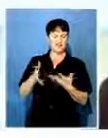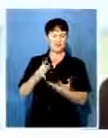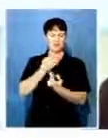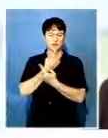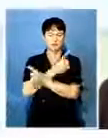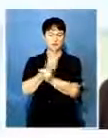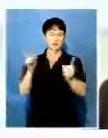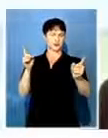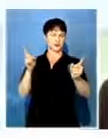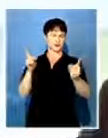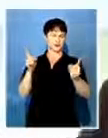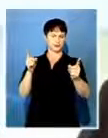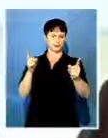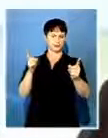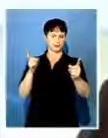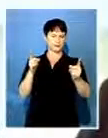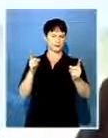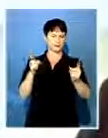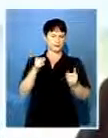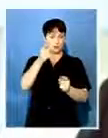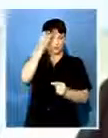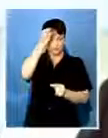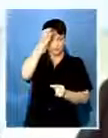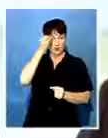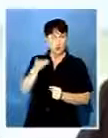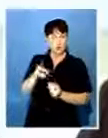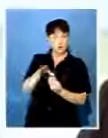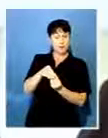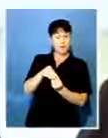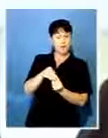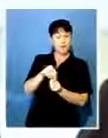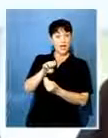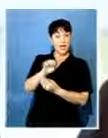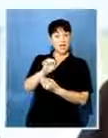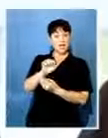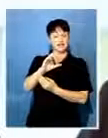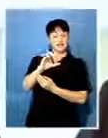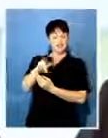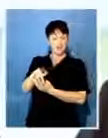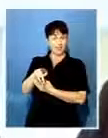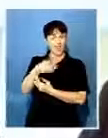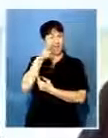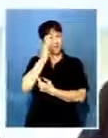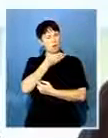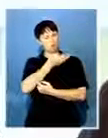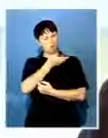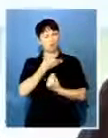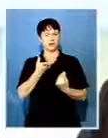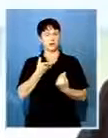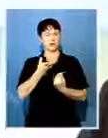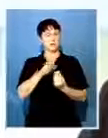the issue of Zuma. And you know who are the members of the SACP in the cabinet and in